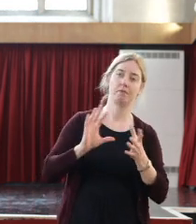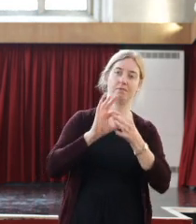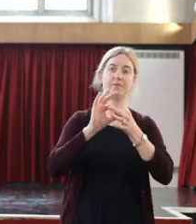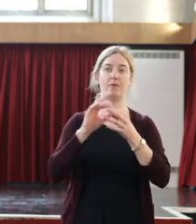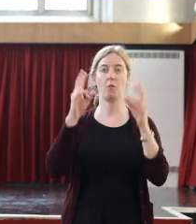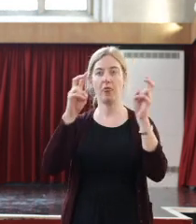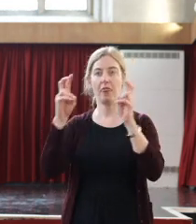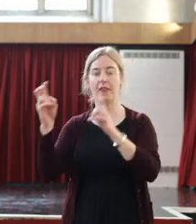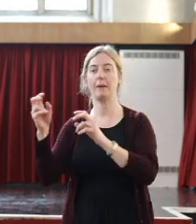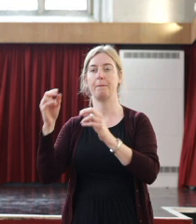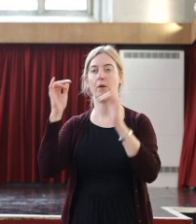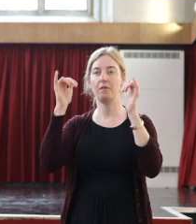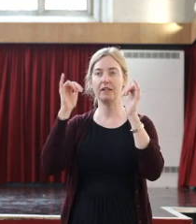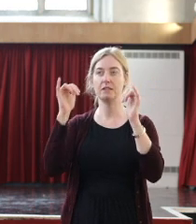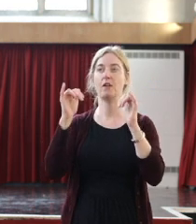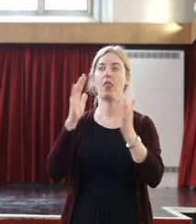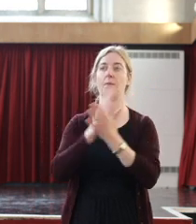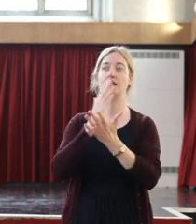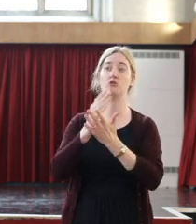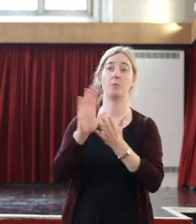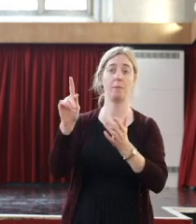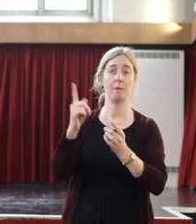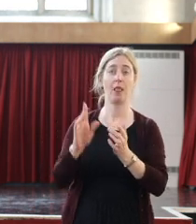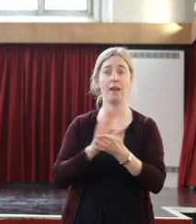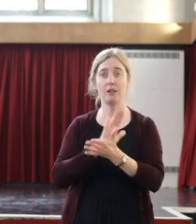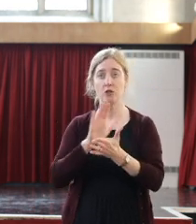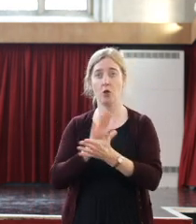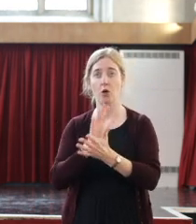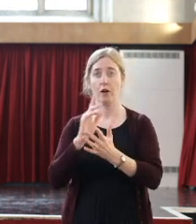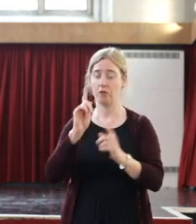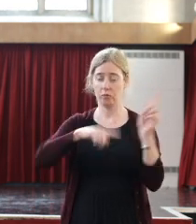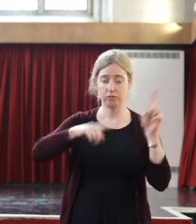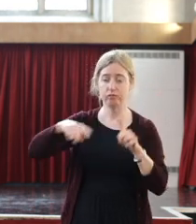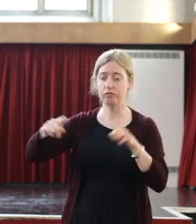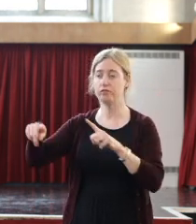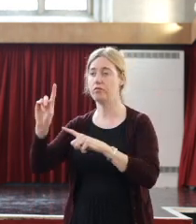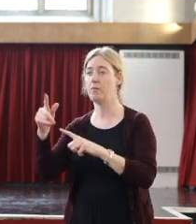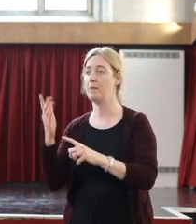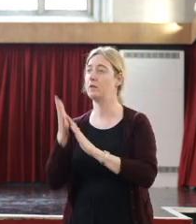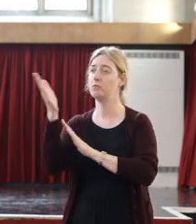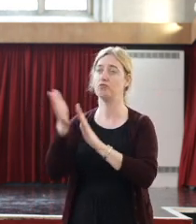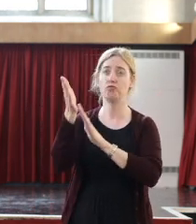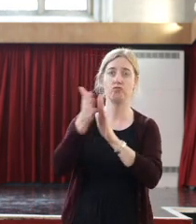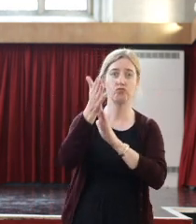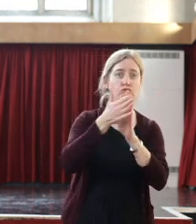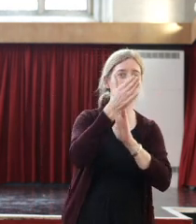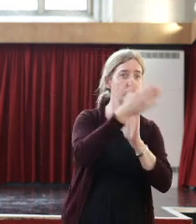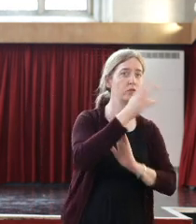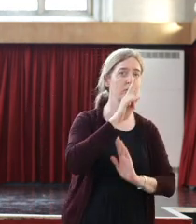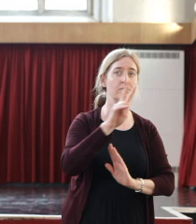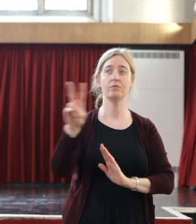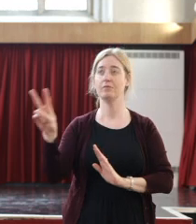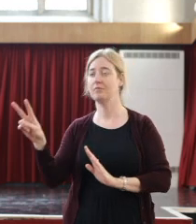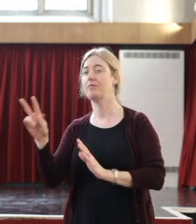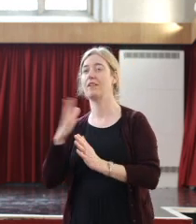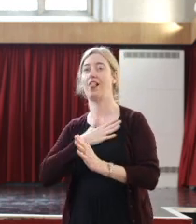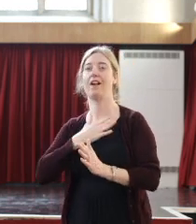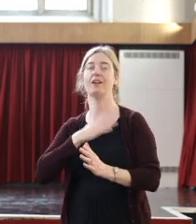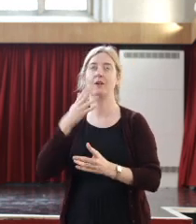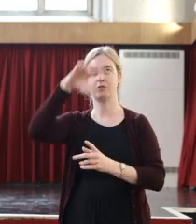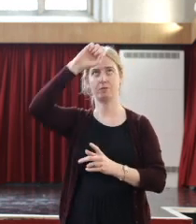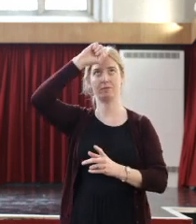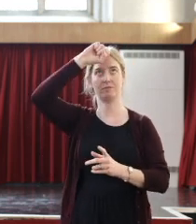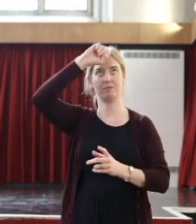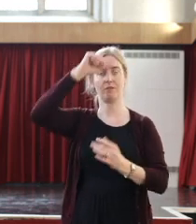will be enjoyable for a broad audience. So you have to keep that in mind